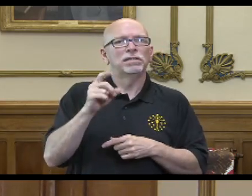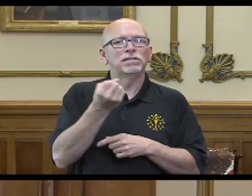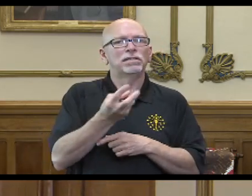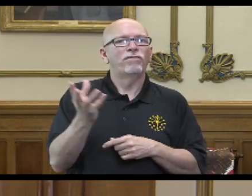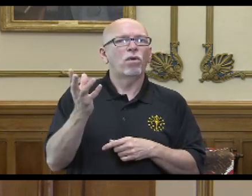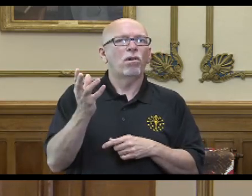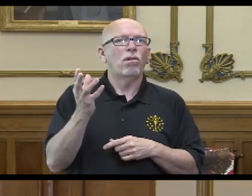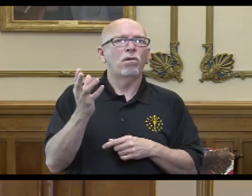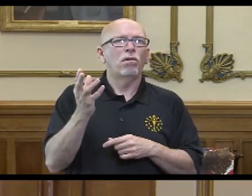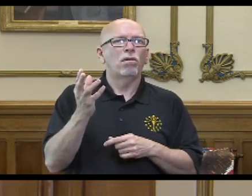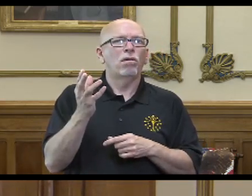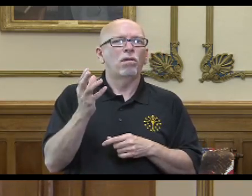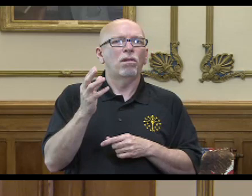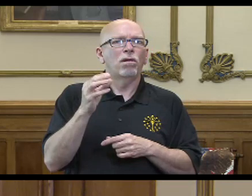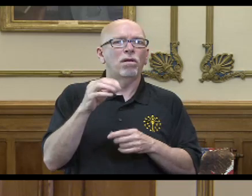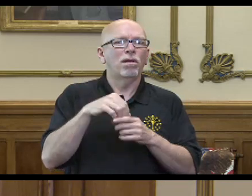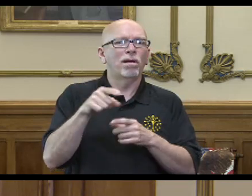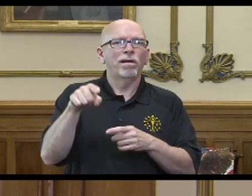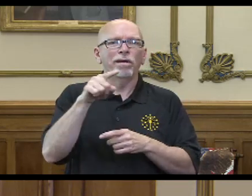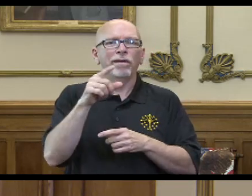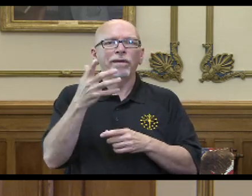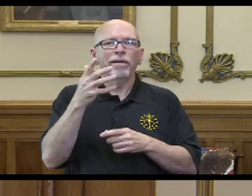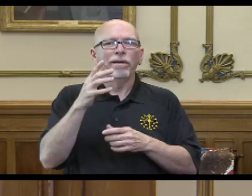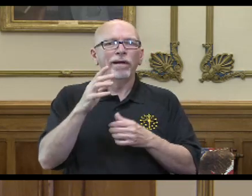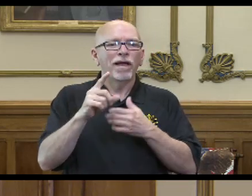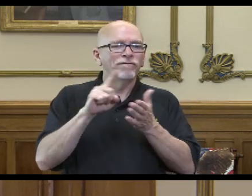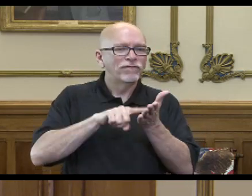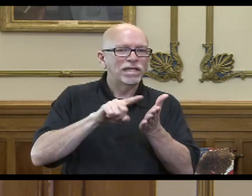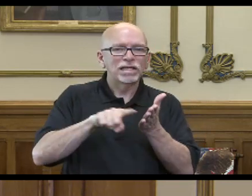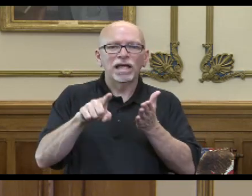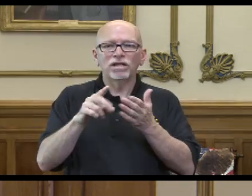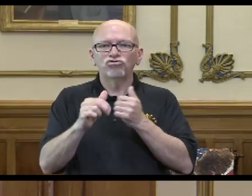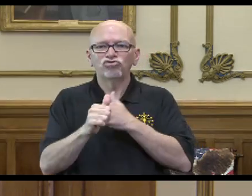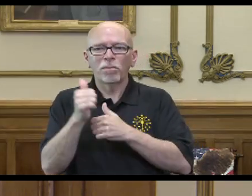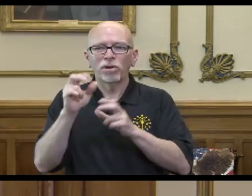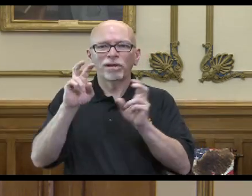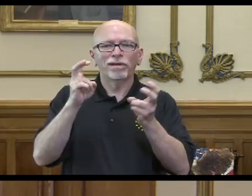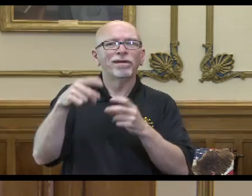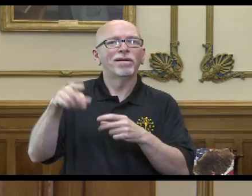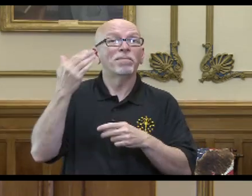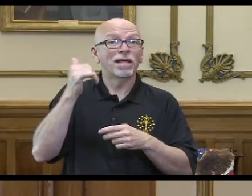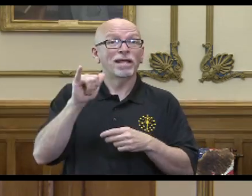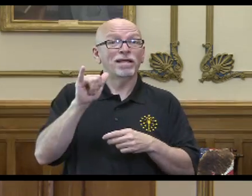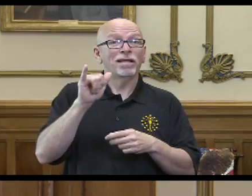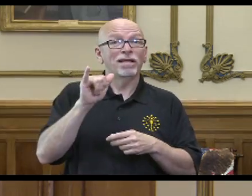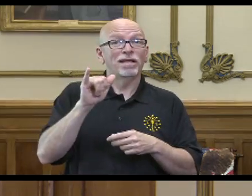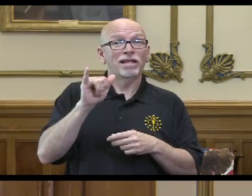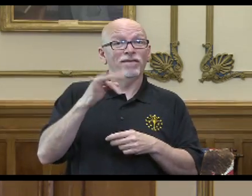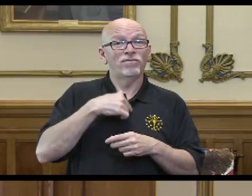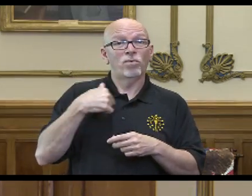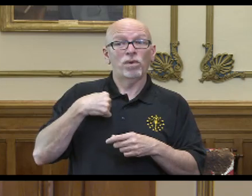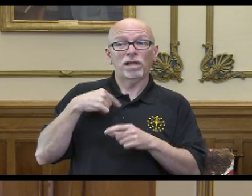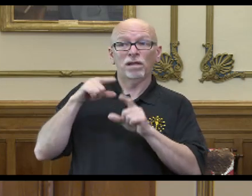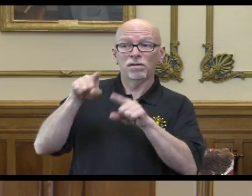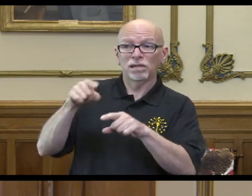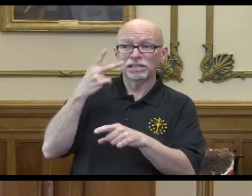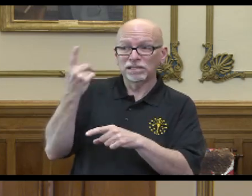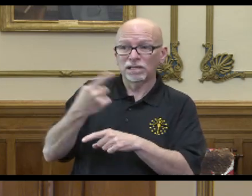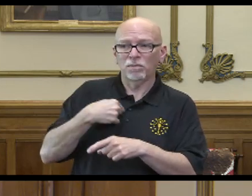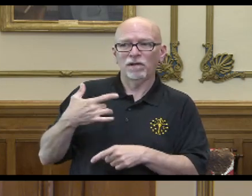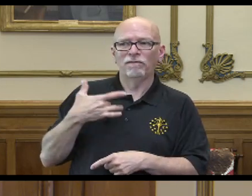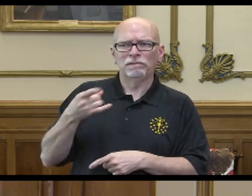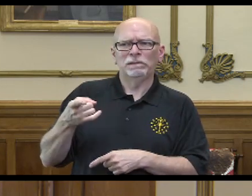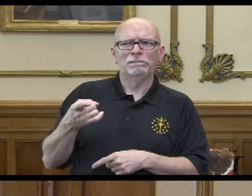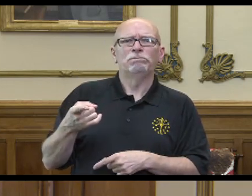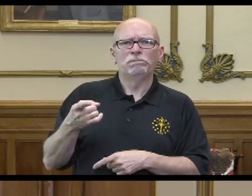several immediate jeopardy investigations since this began, because if we are in a facility and we see something that we think may put